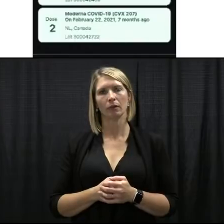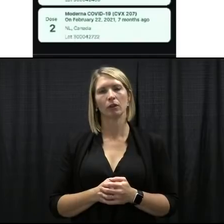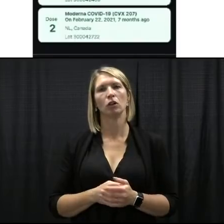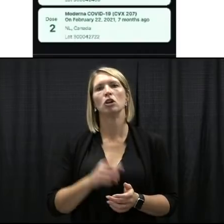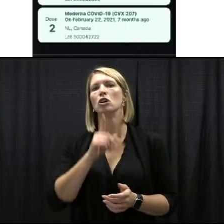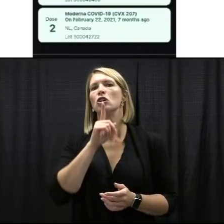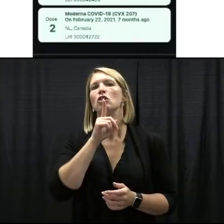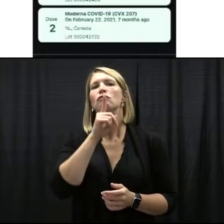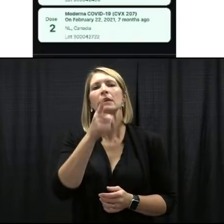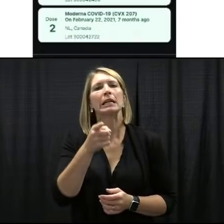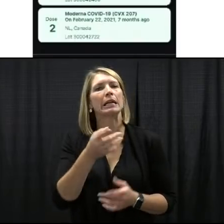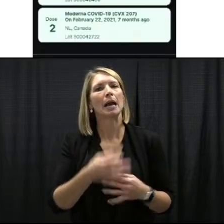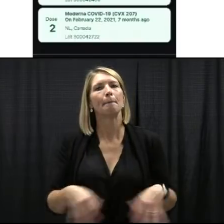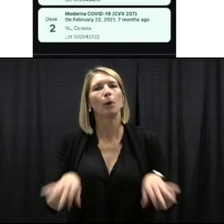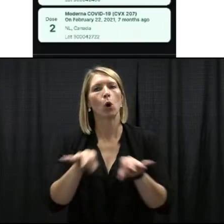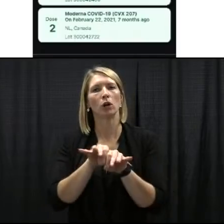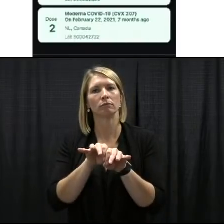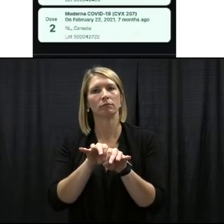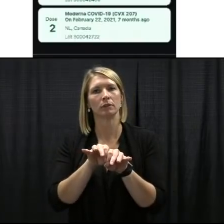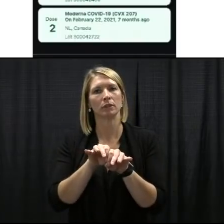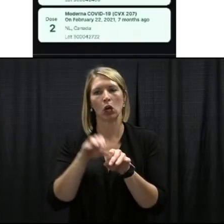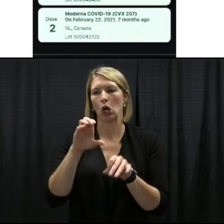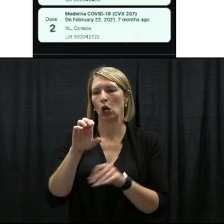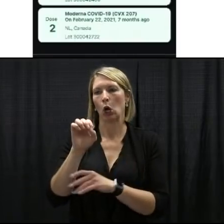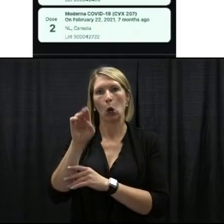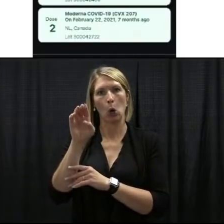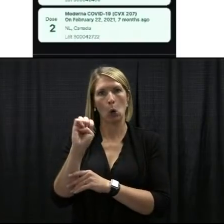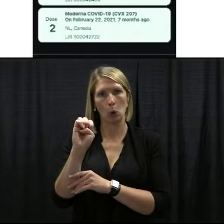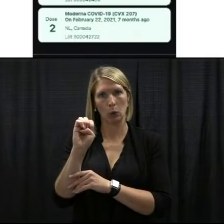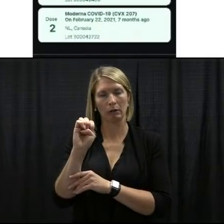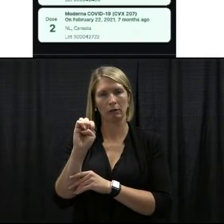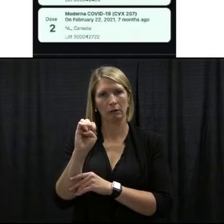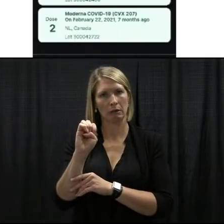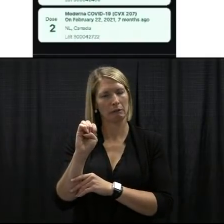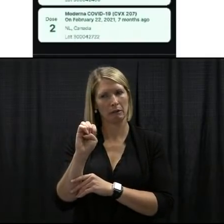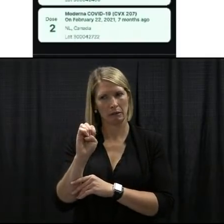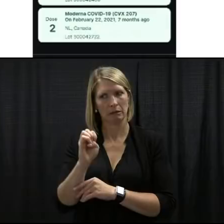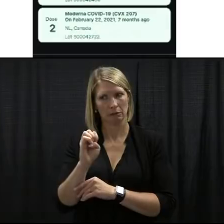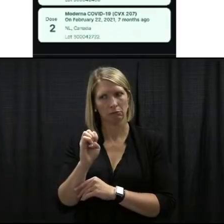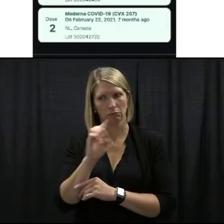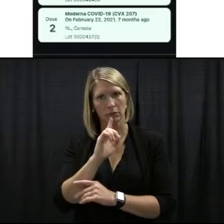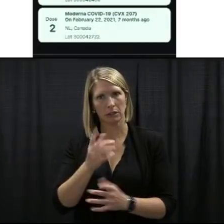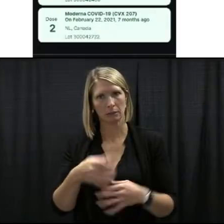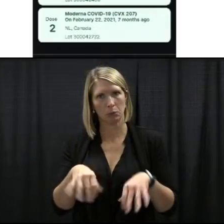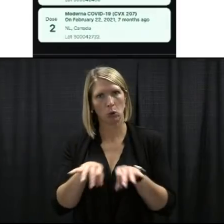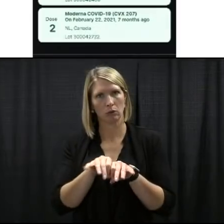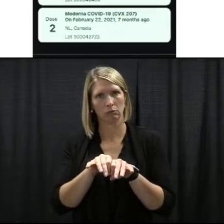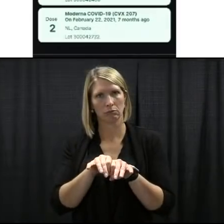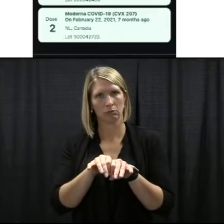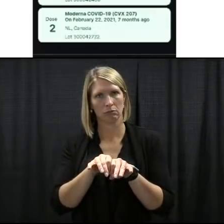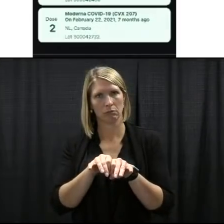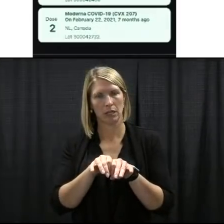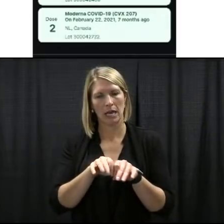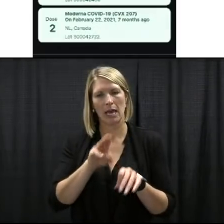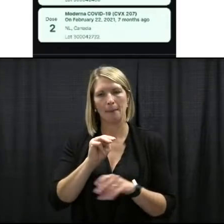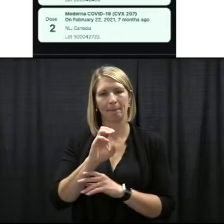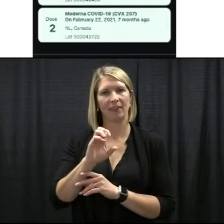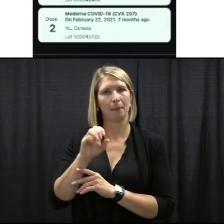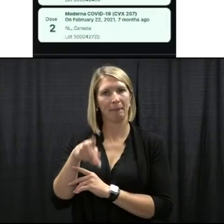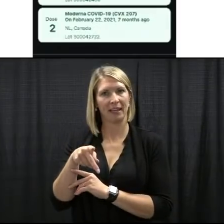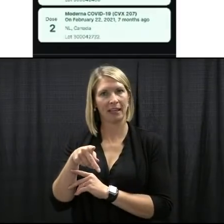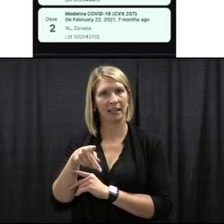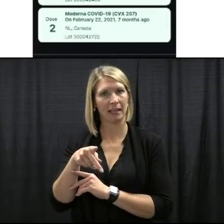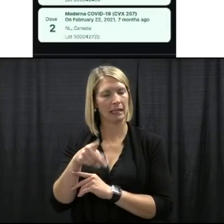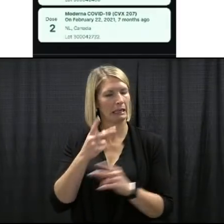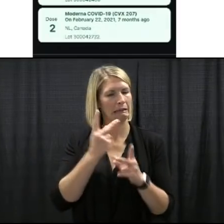as you would your MCP number. Your MCP card, for example, I wouldn't post a picture of my QR code on social media or anything.